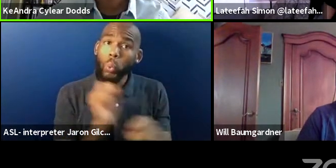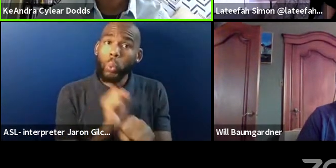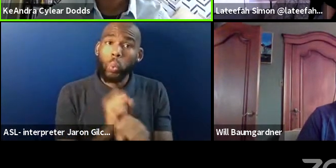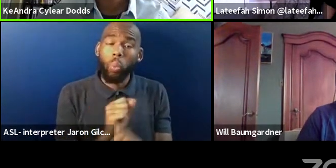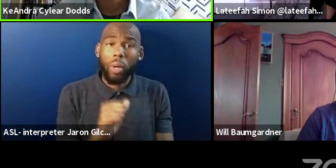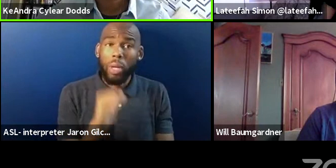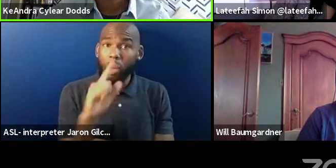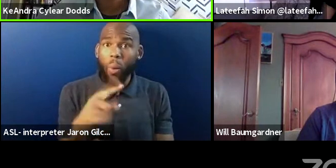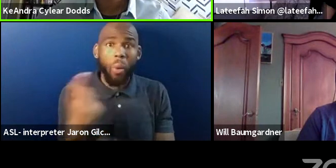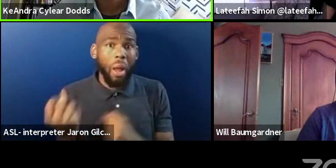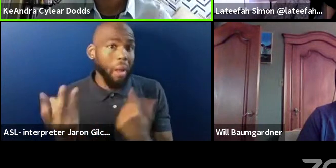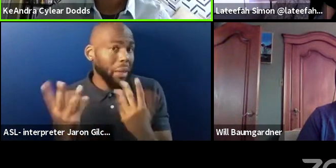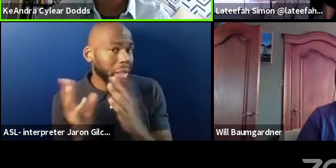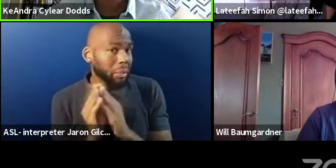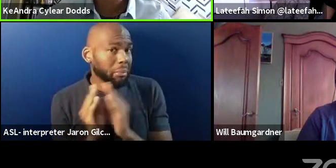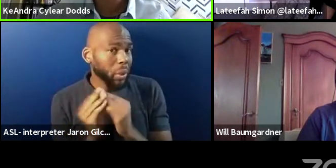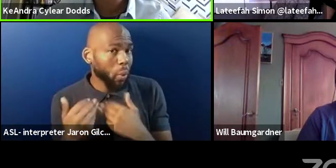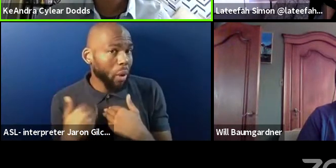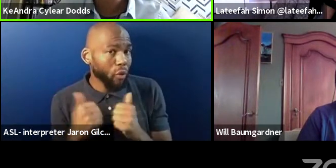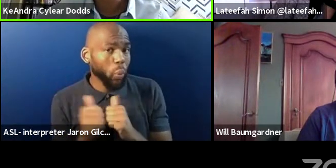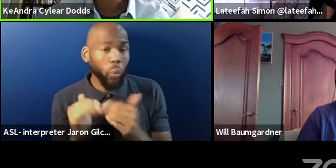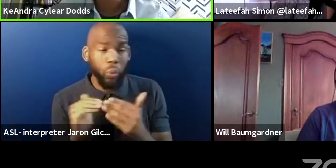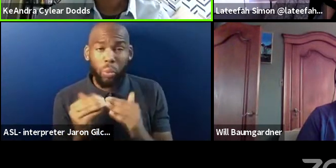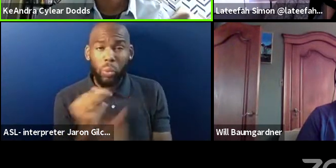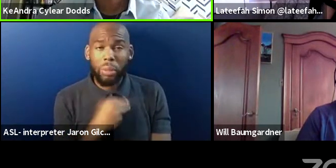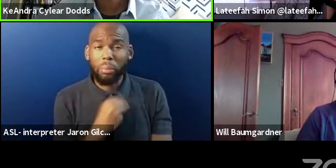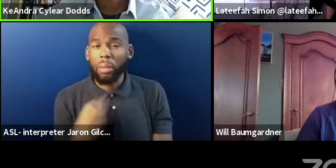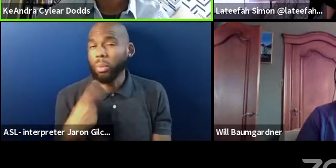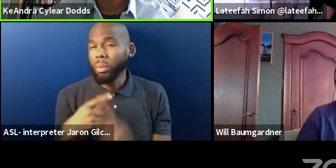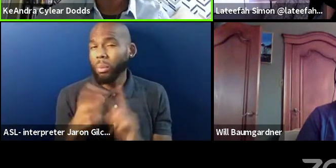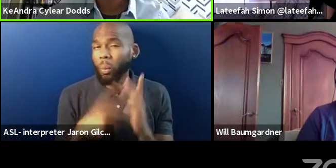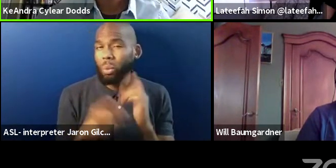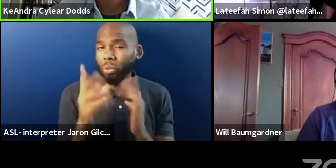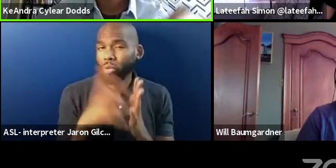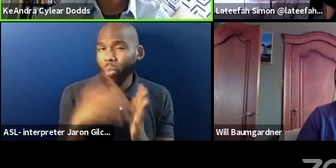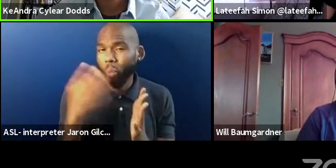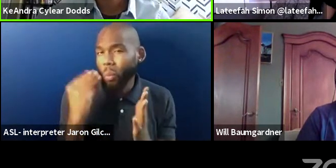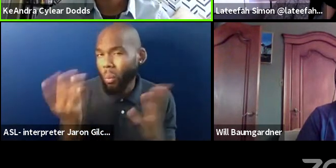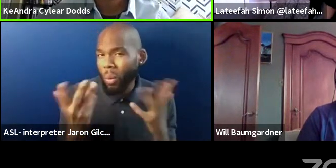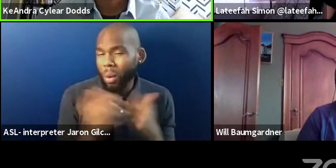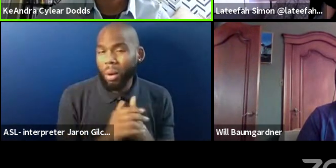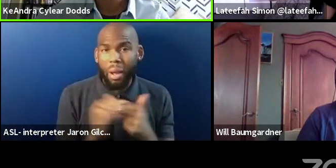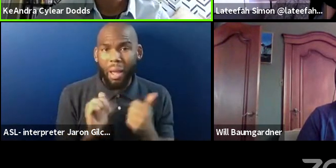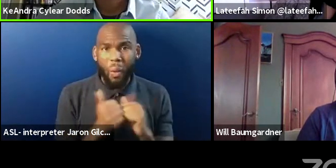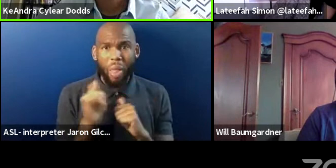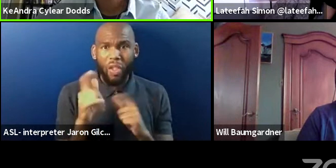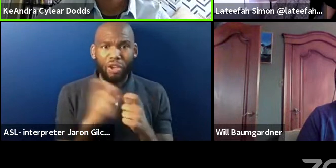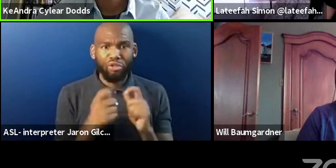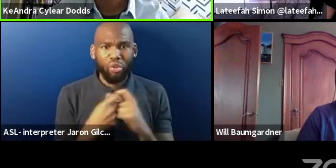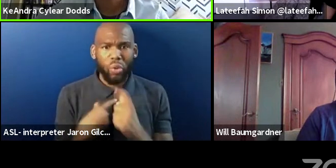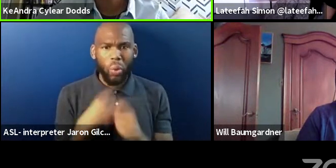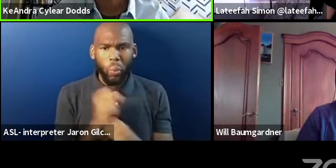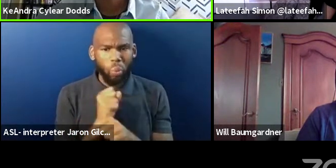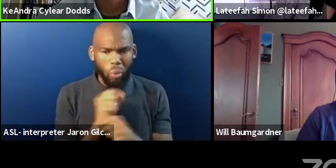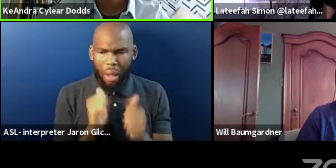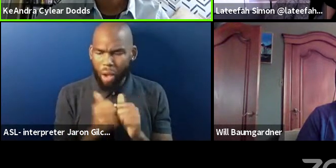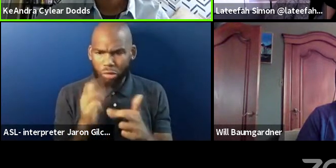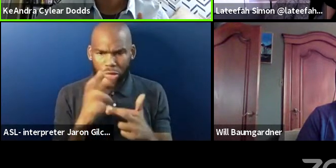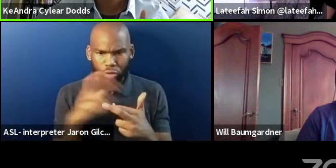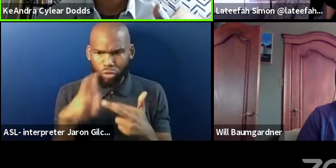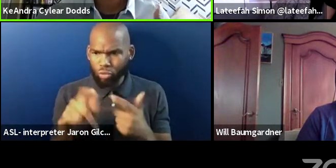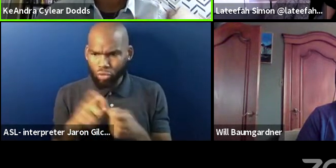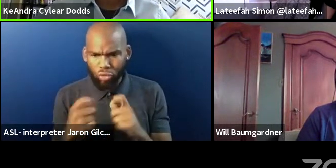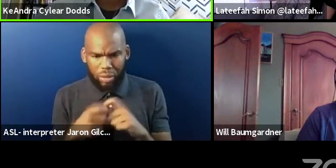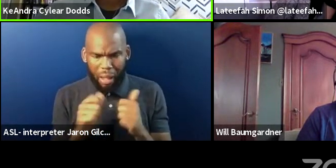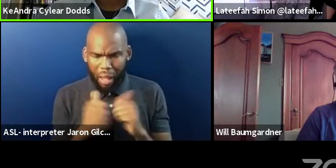we're having with community members, but it's what did we learn from those meetings, and how did that change our work? How does that change the outcomes? And